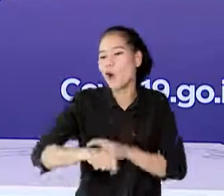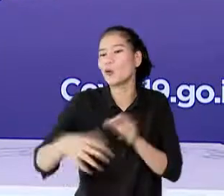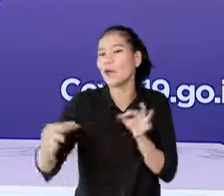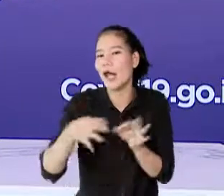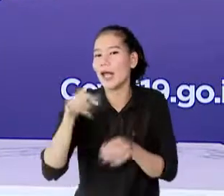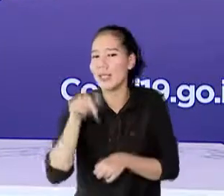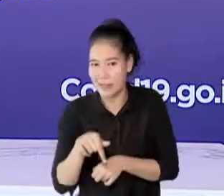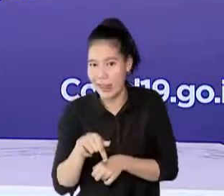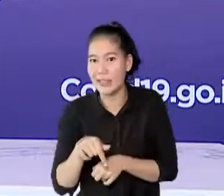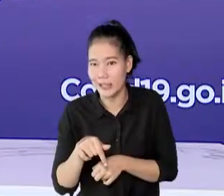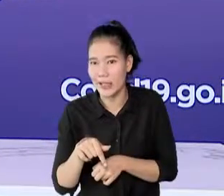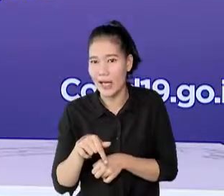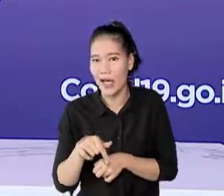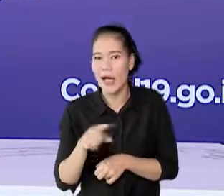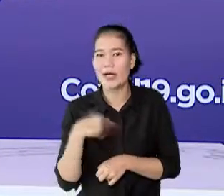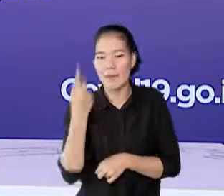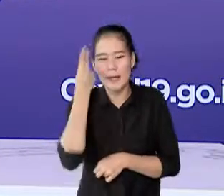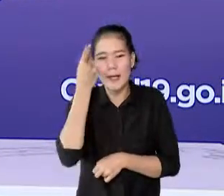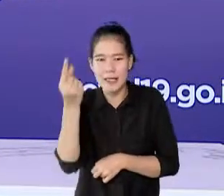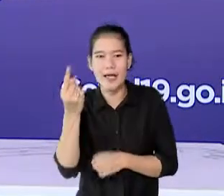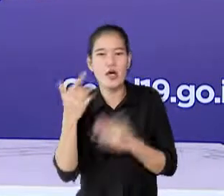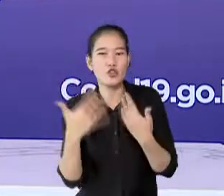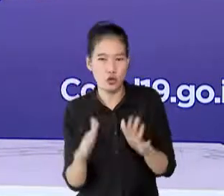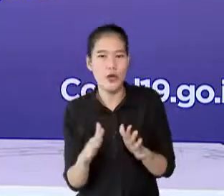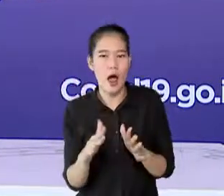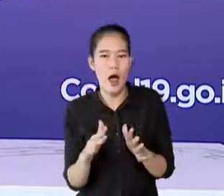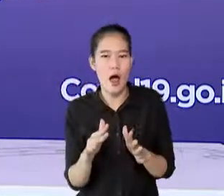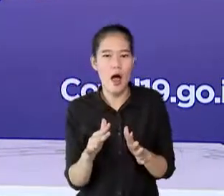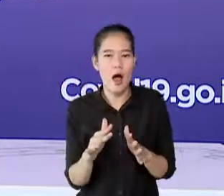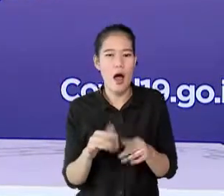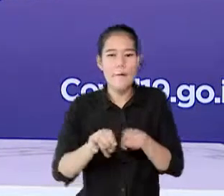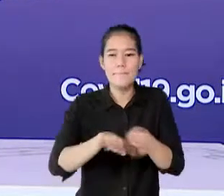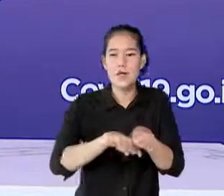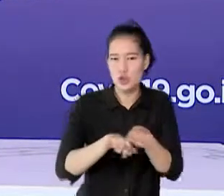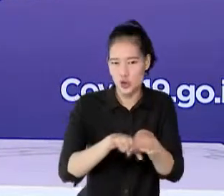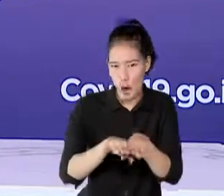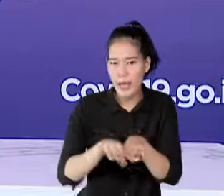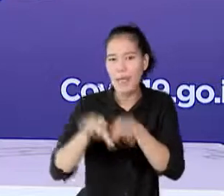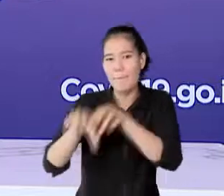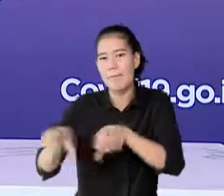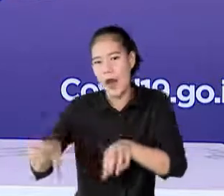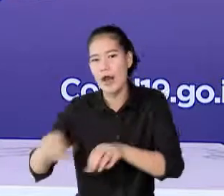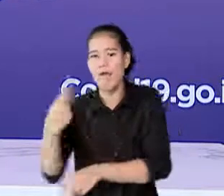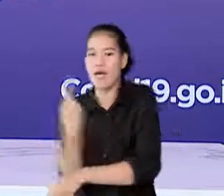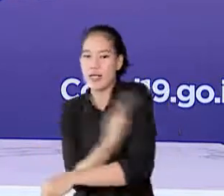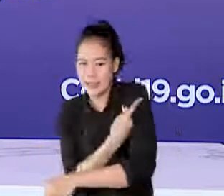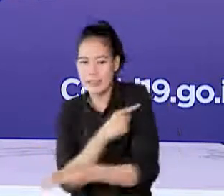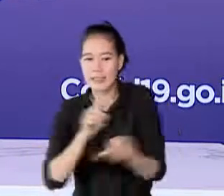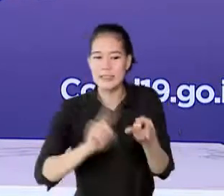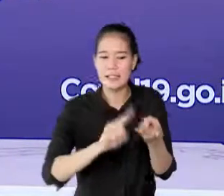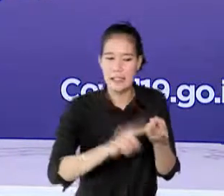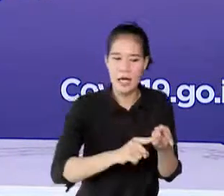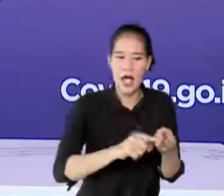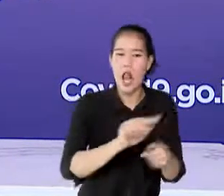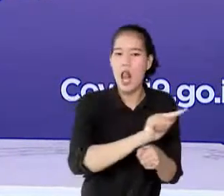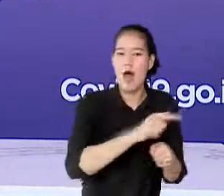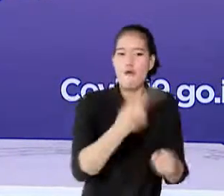what we have planning in terms of purchasing vaccines from overseas and also providing